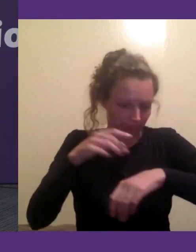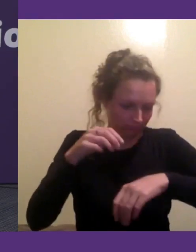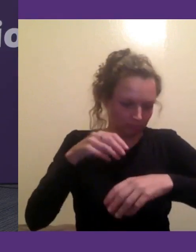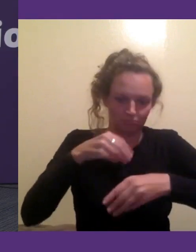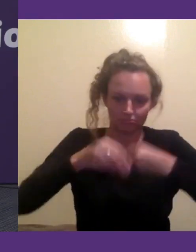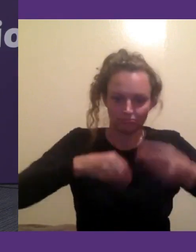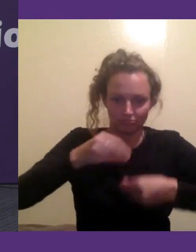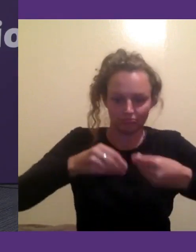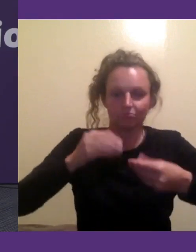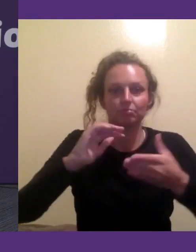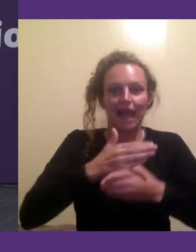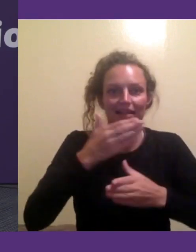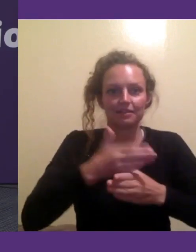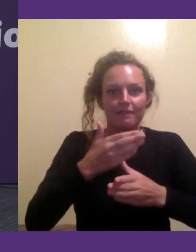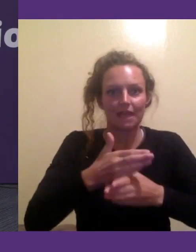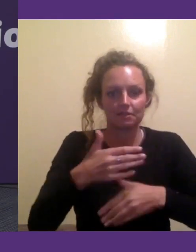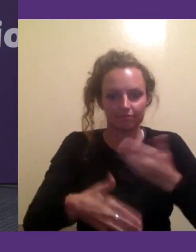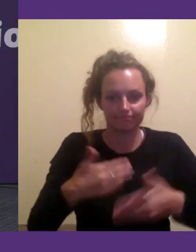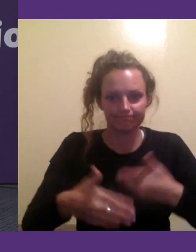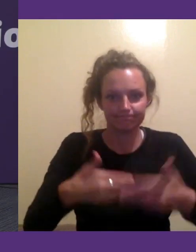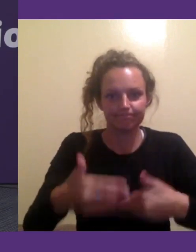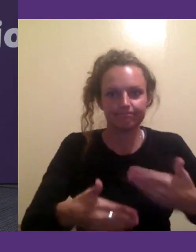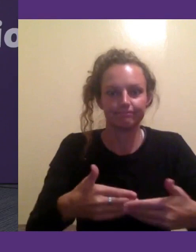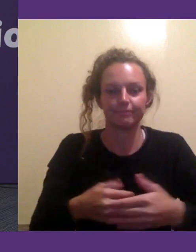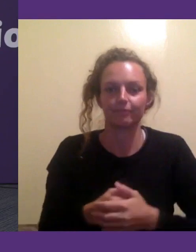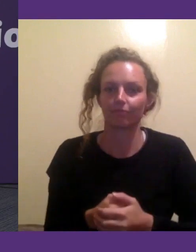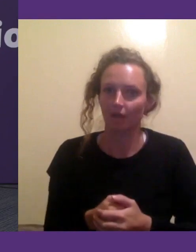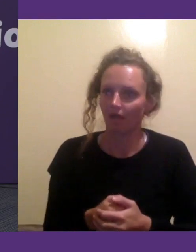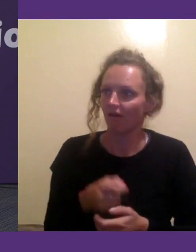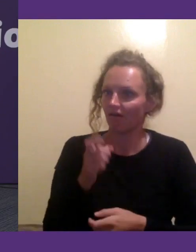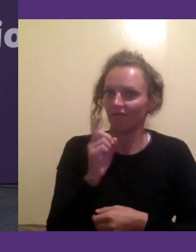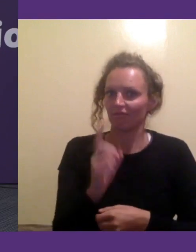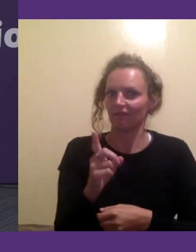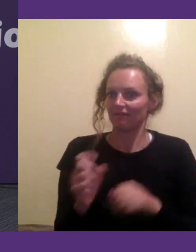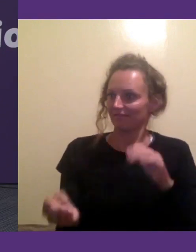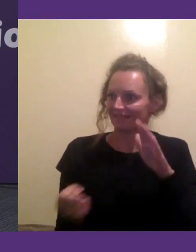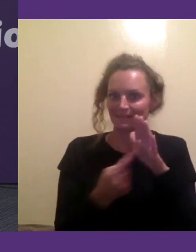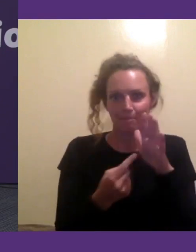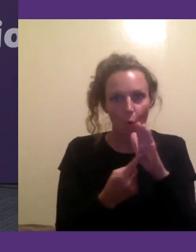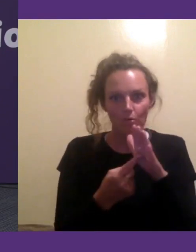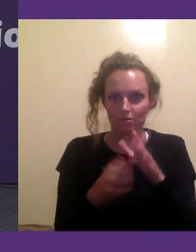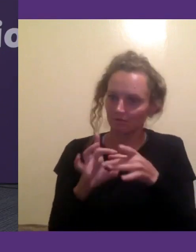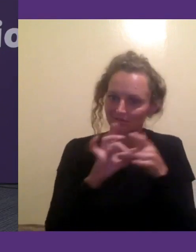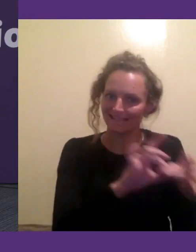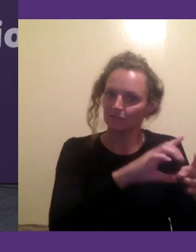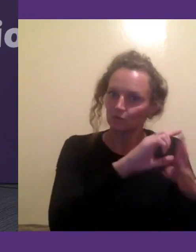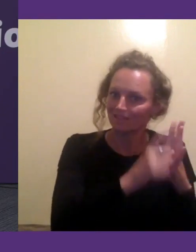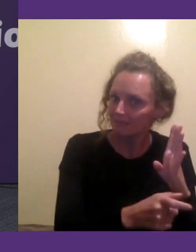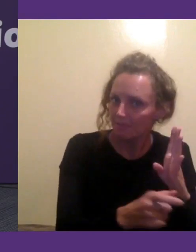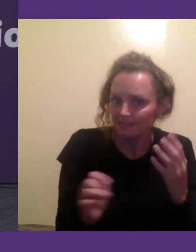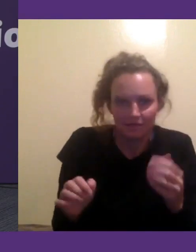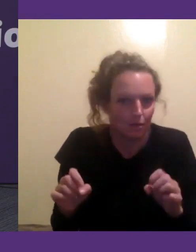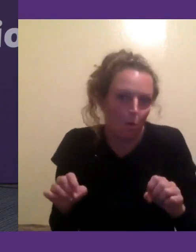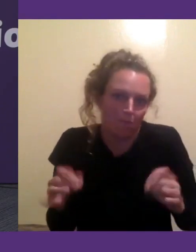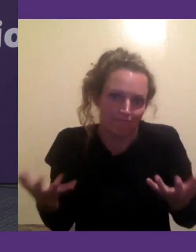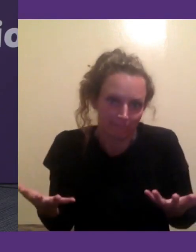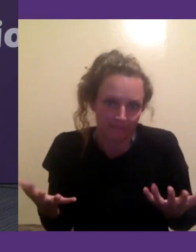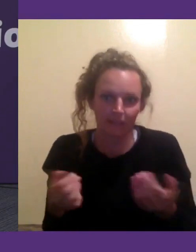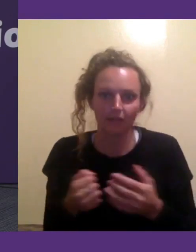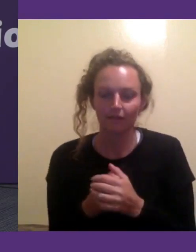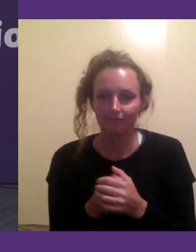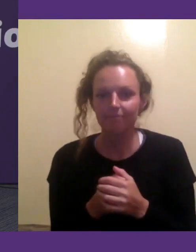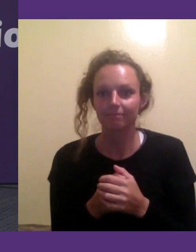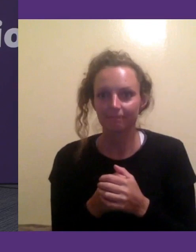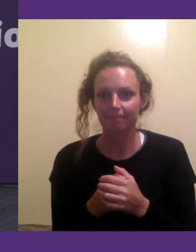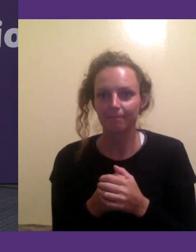important, whether related to disability or not. That's actually been one of the fun things that we found is we have received so